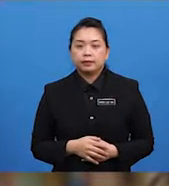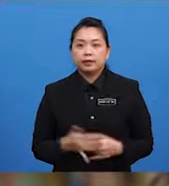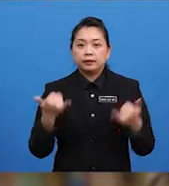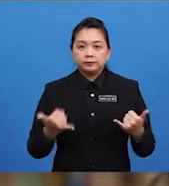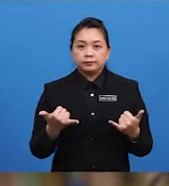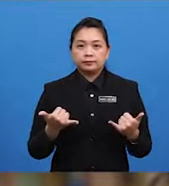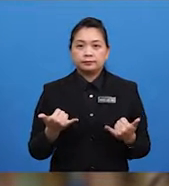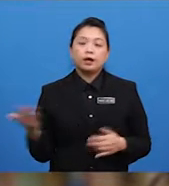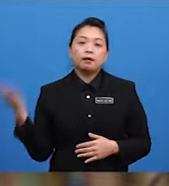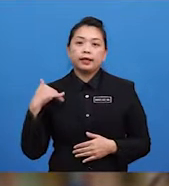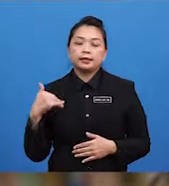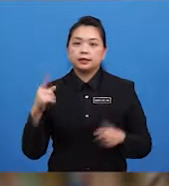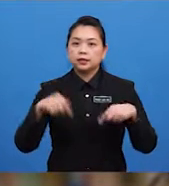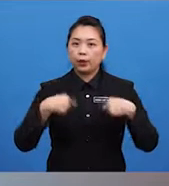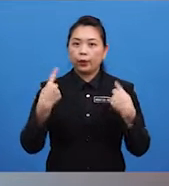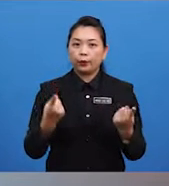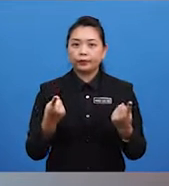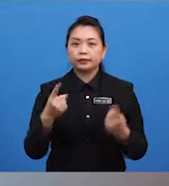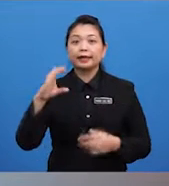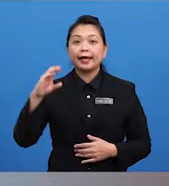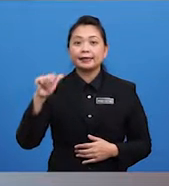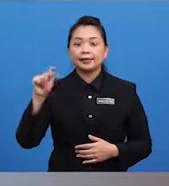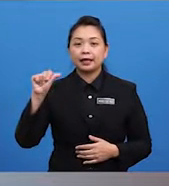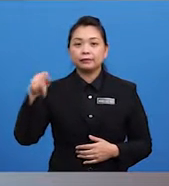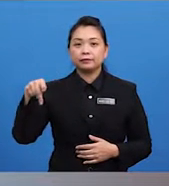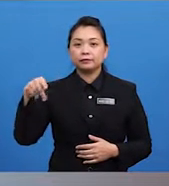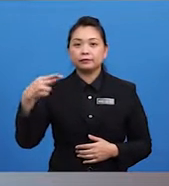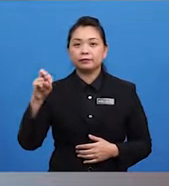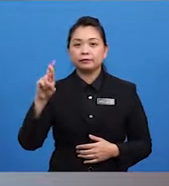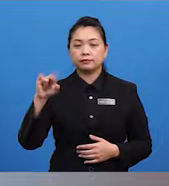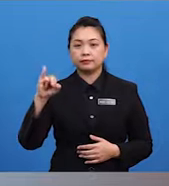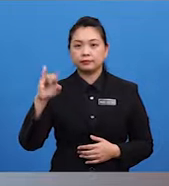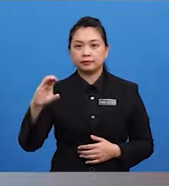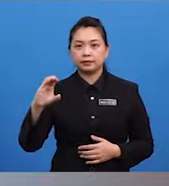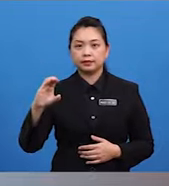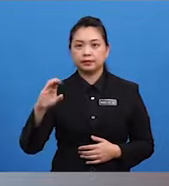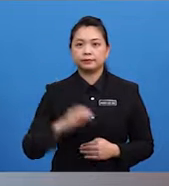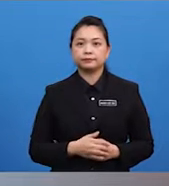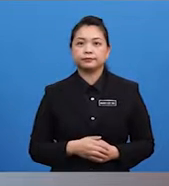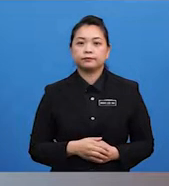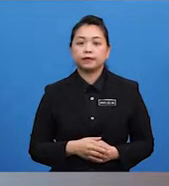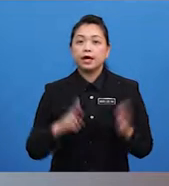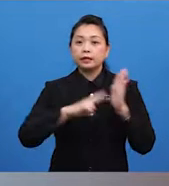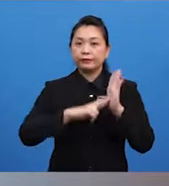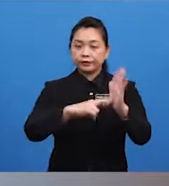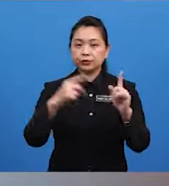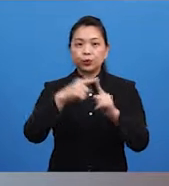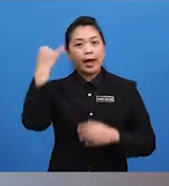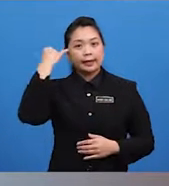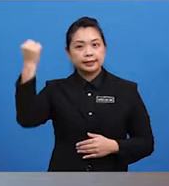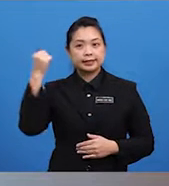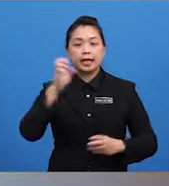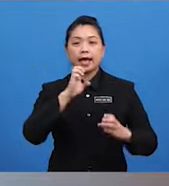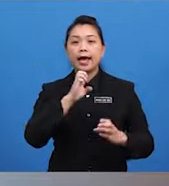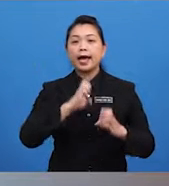Now, let us proceed with cataphoric references. A cataphoric reference refers to